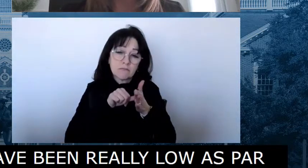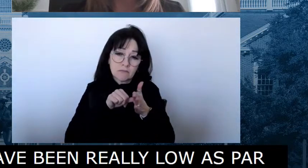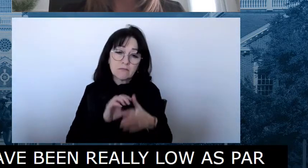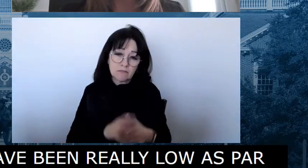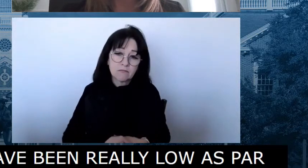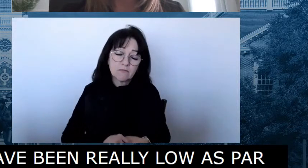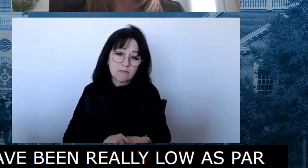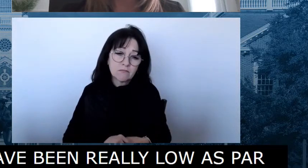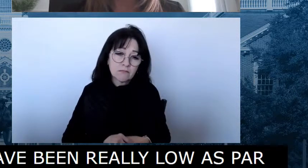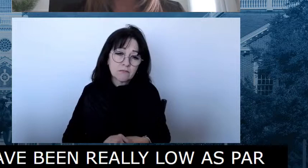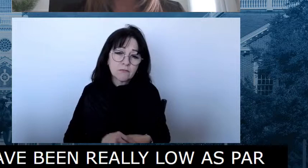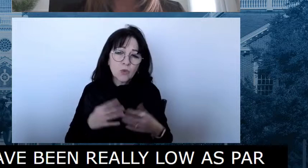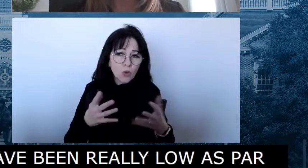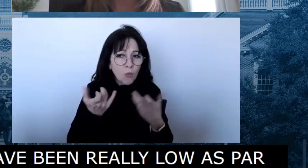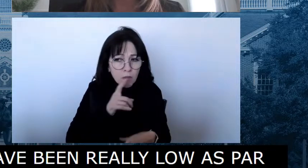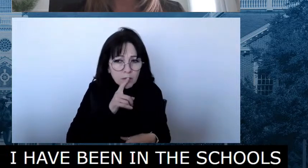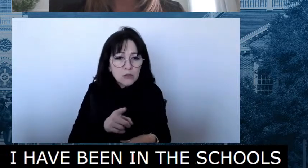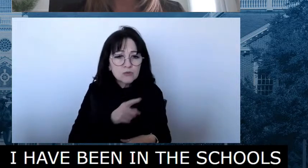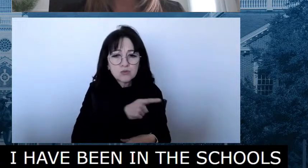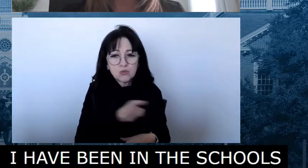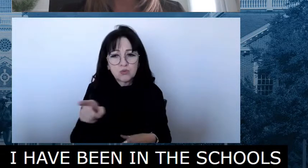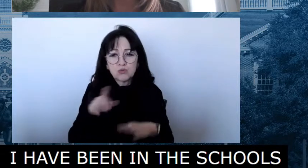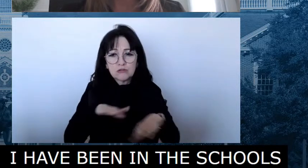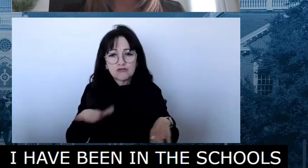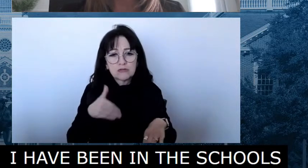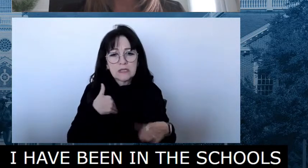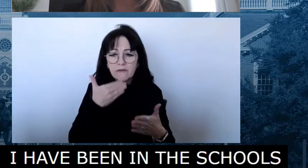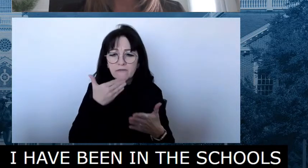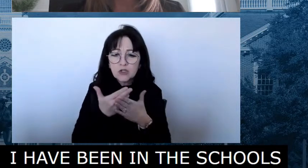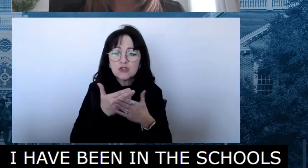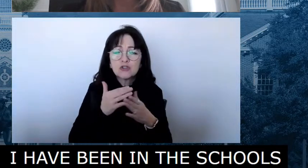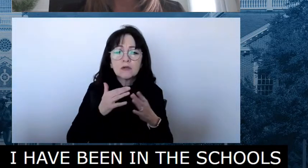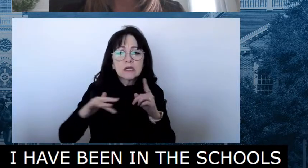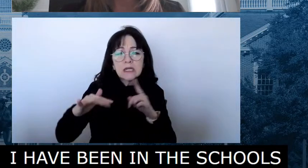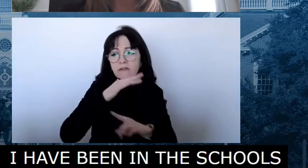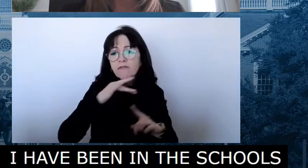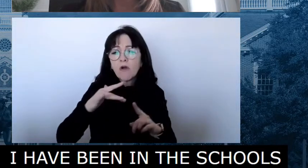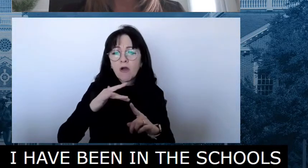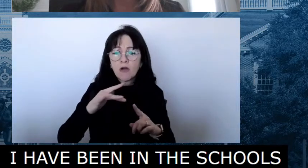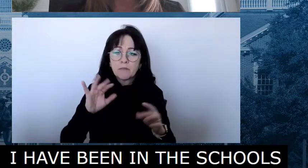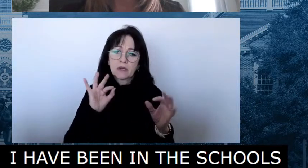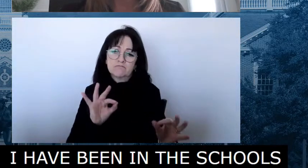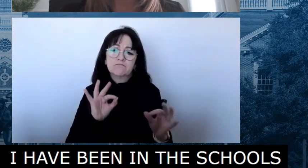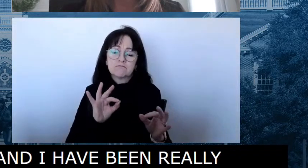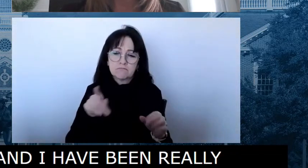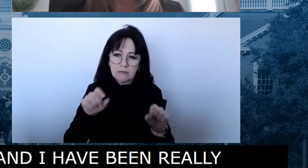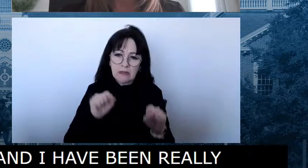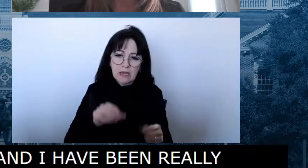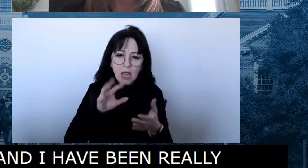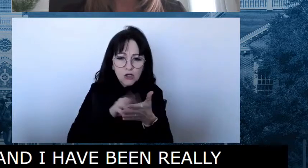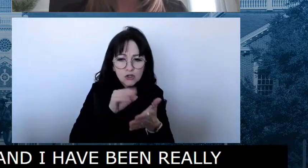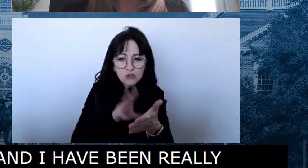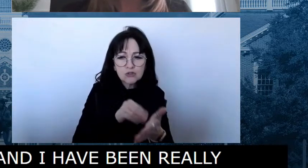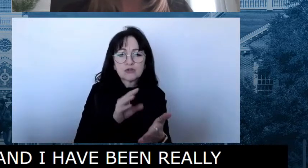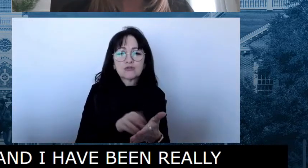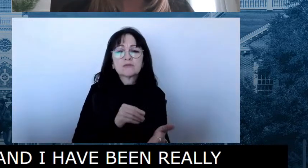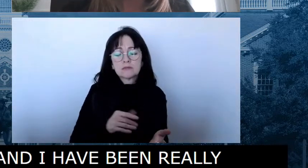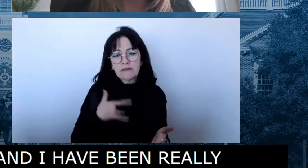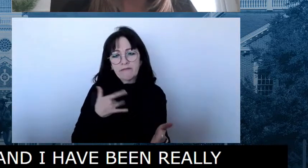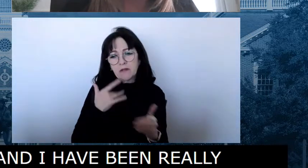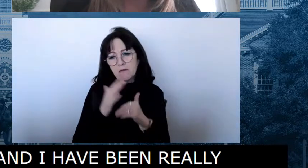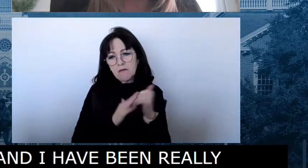that our children have the best environments in which to learn. Dr. Rattay, anything else